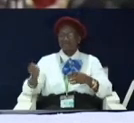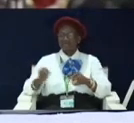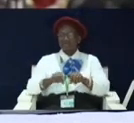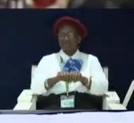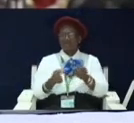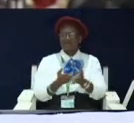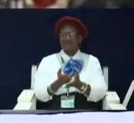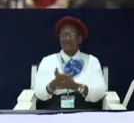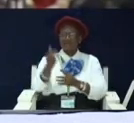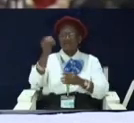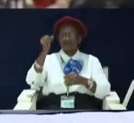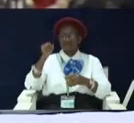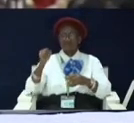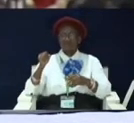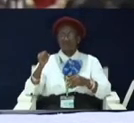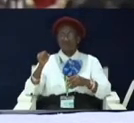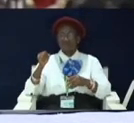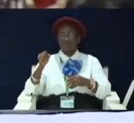breakthrough.